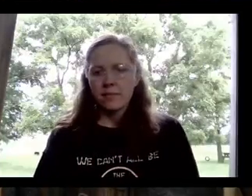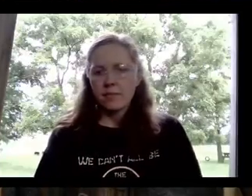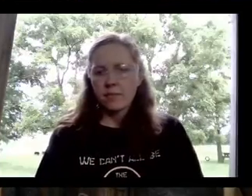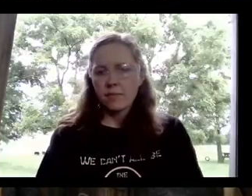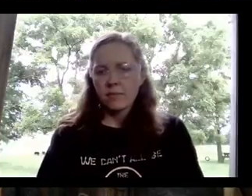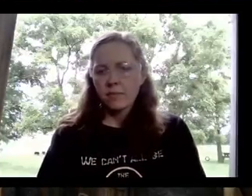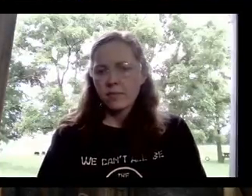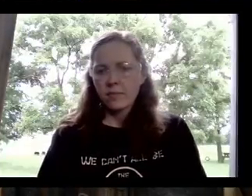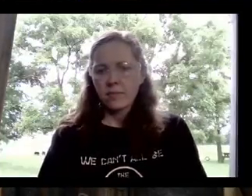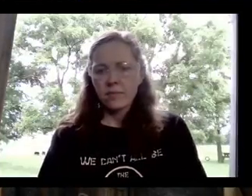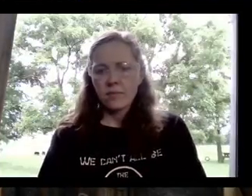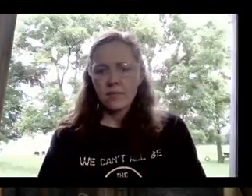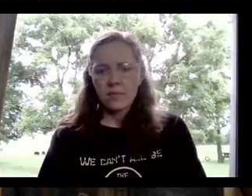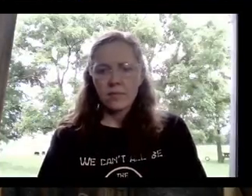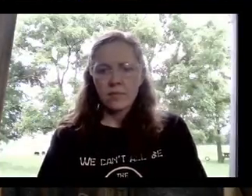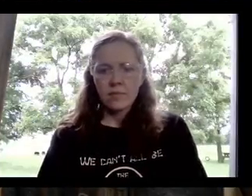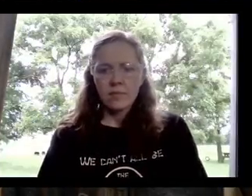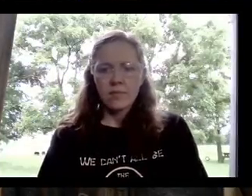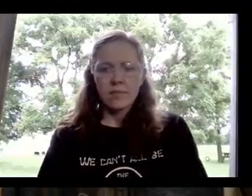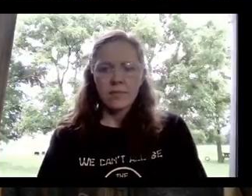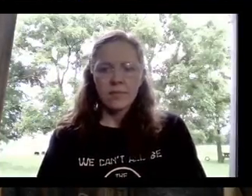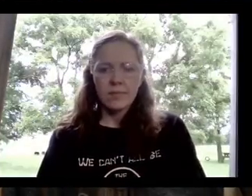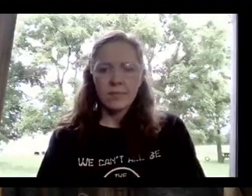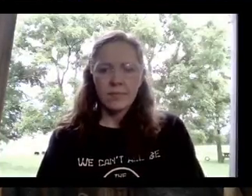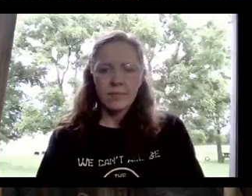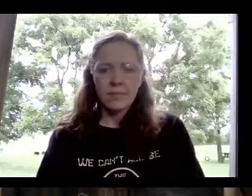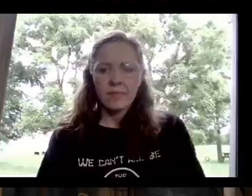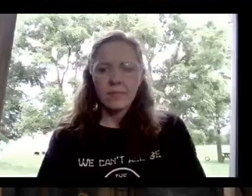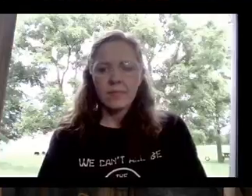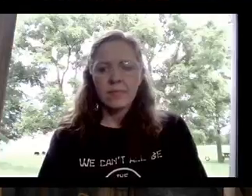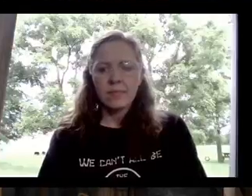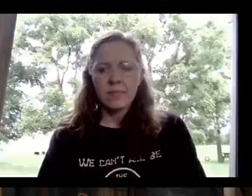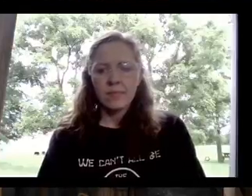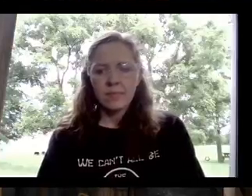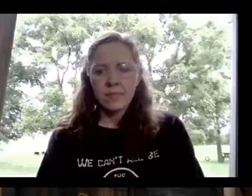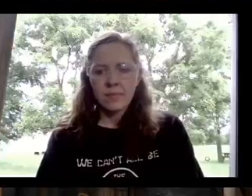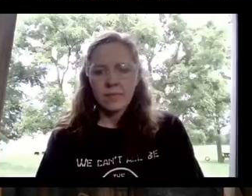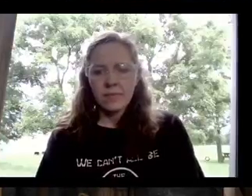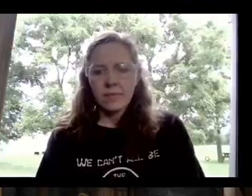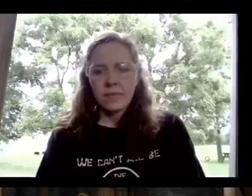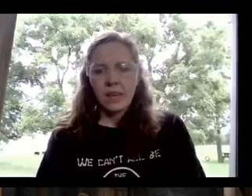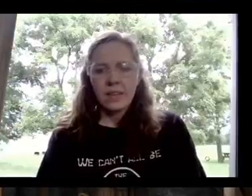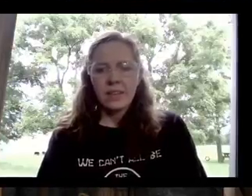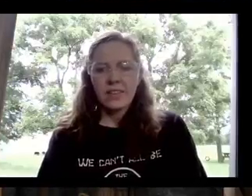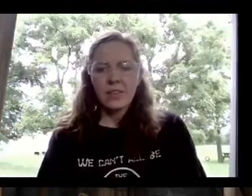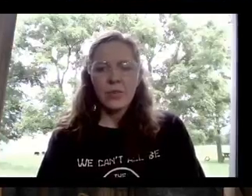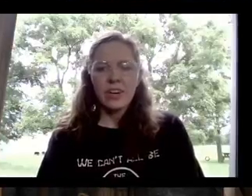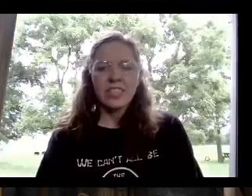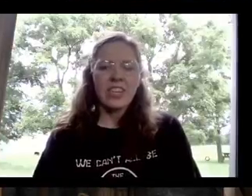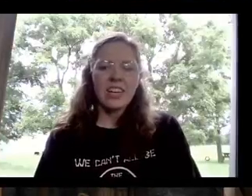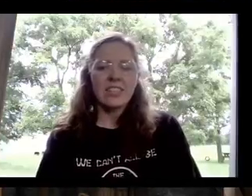reference for basically stacking, a stacked weld.